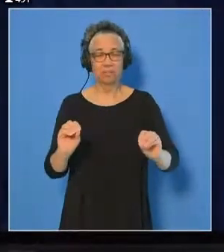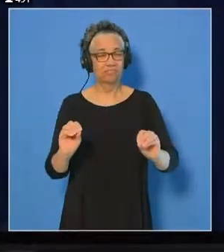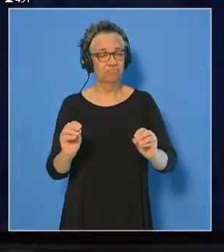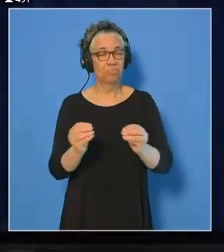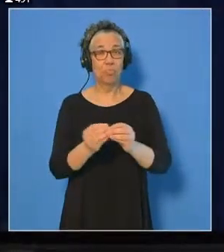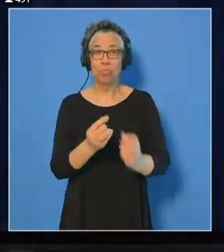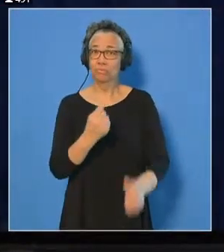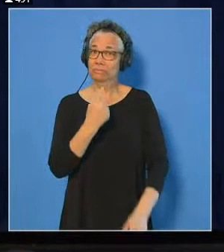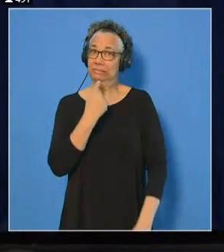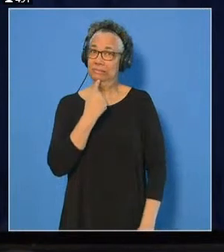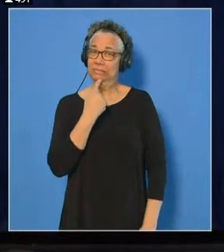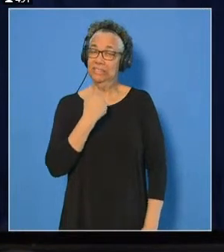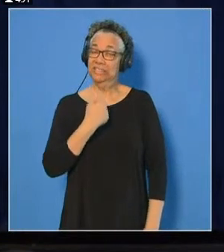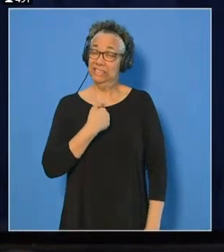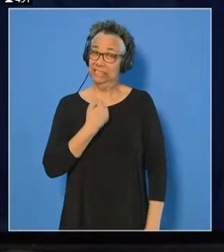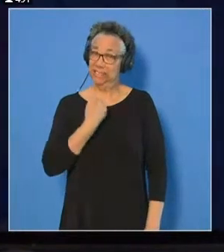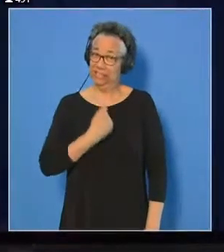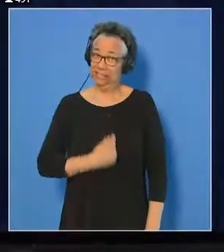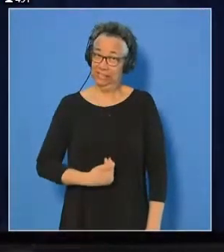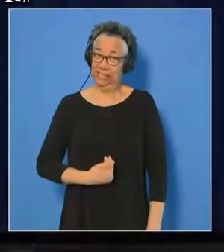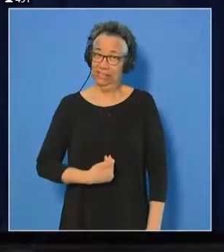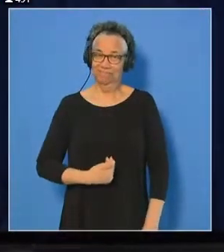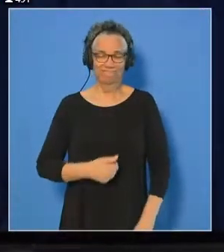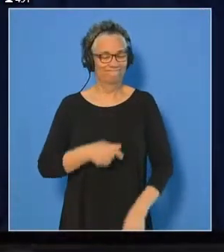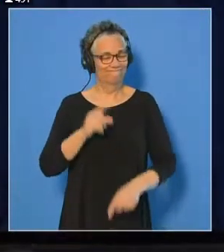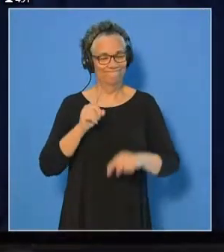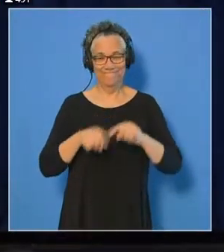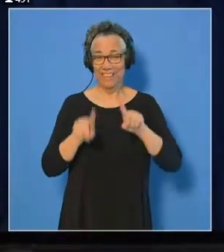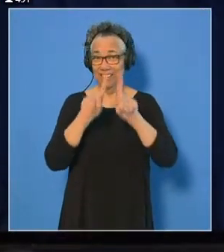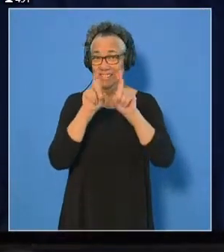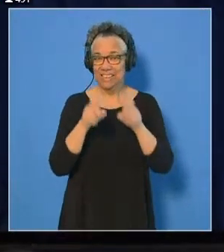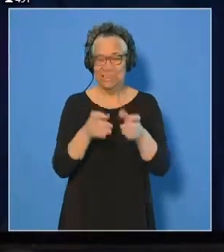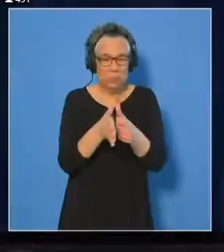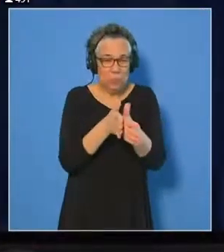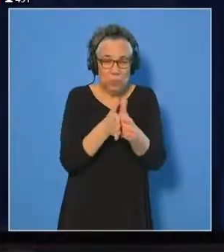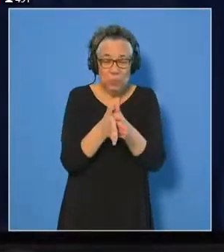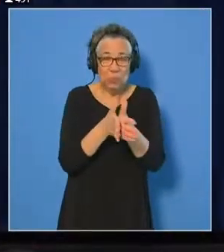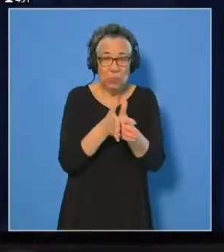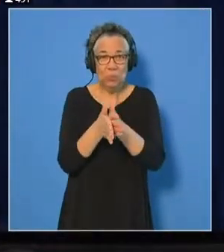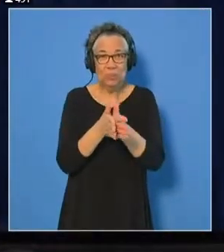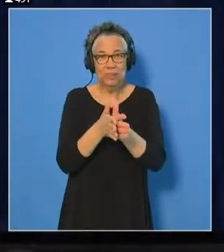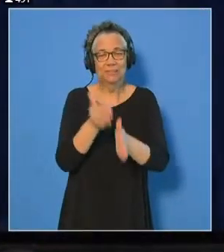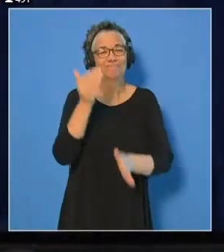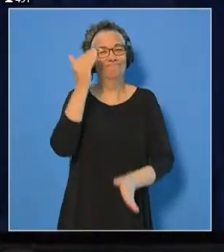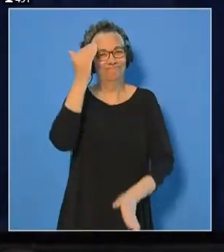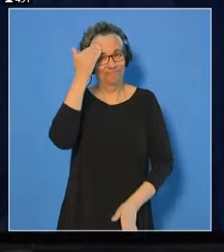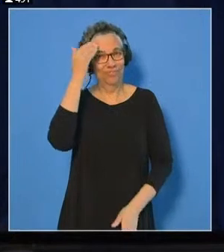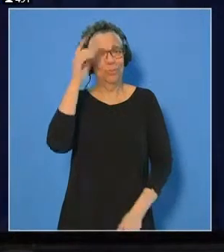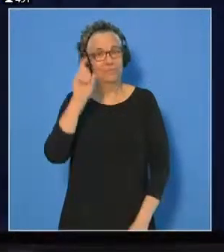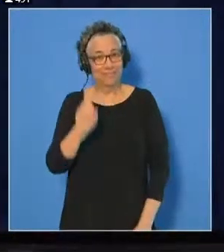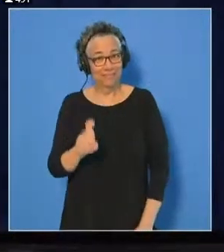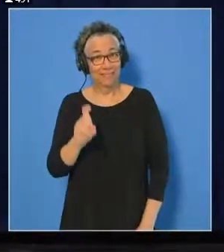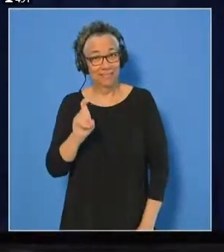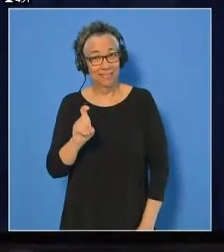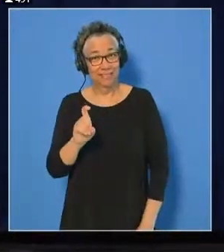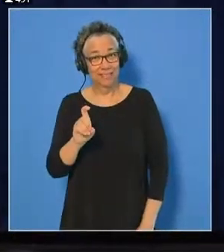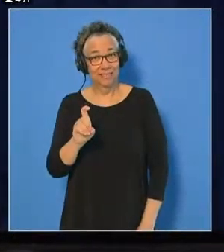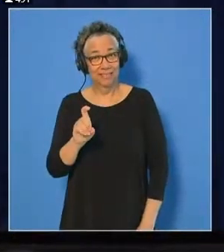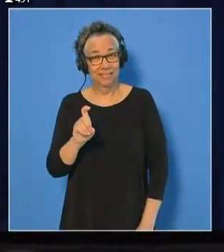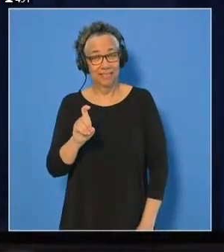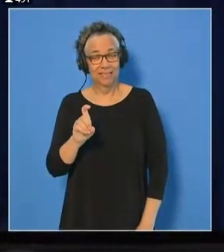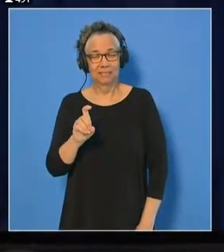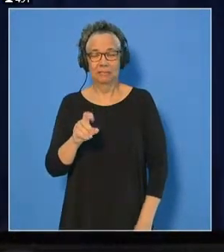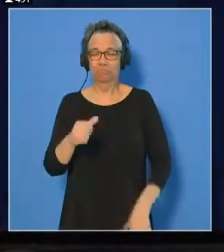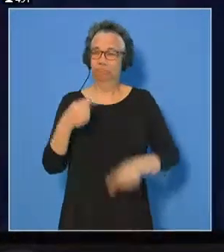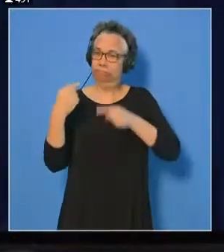disappointed than I am when we have not been able to test as aggressively as I know that we need to. It has been an